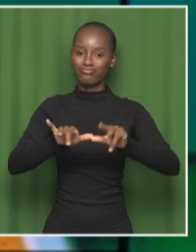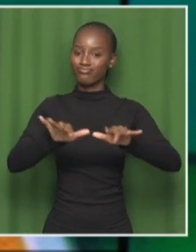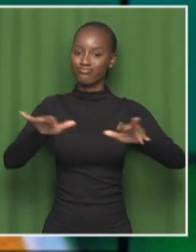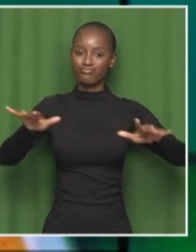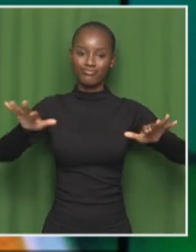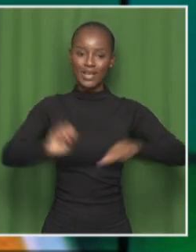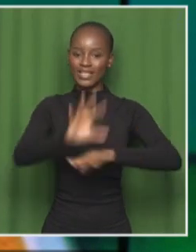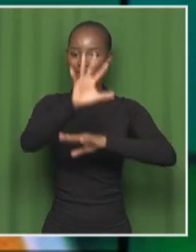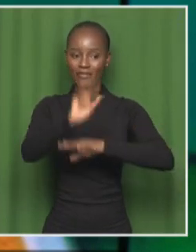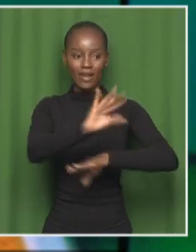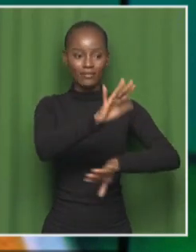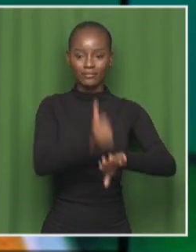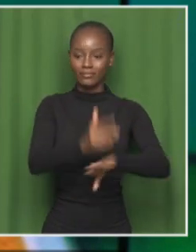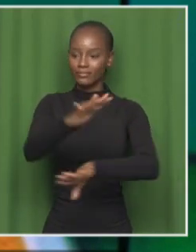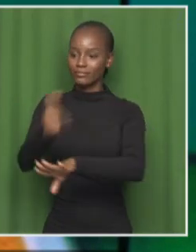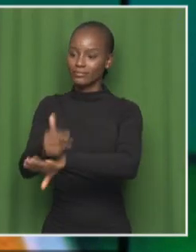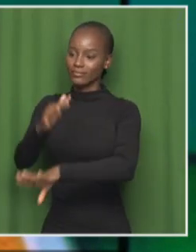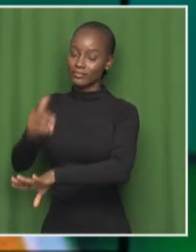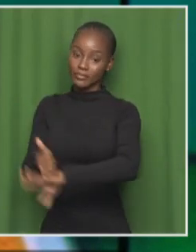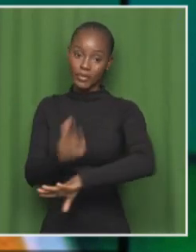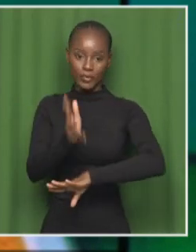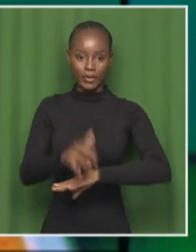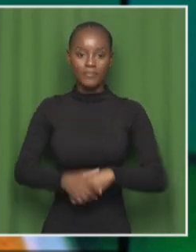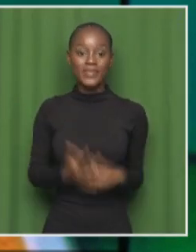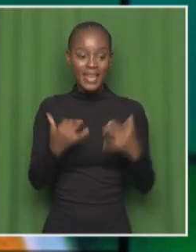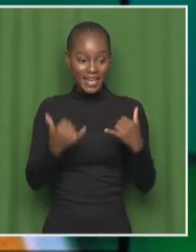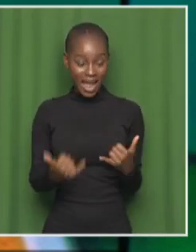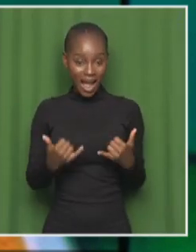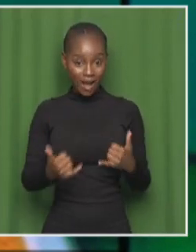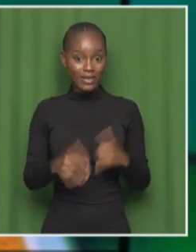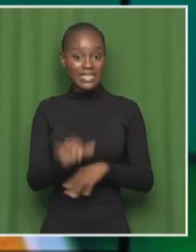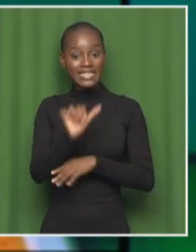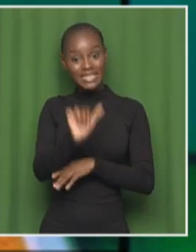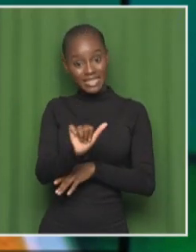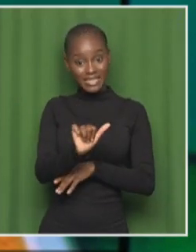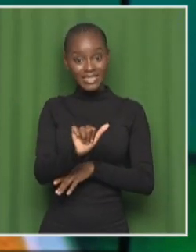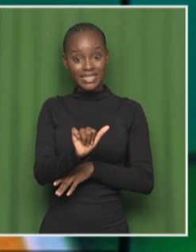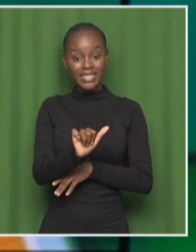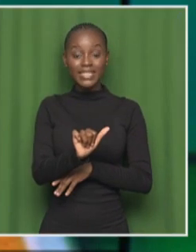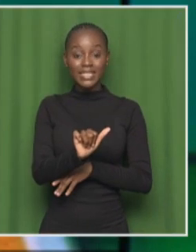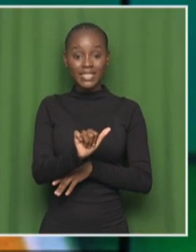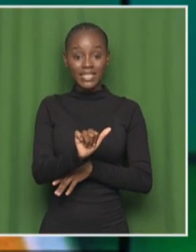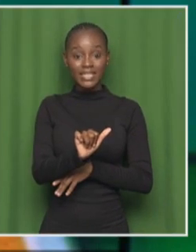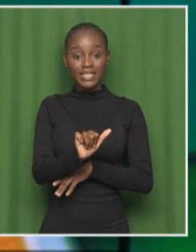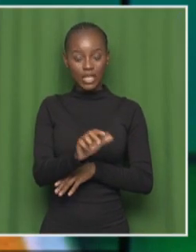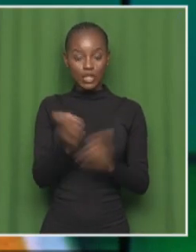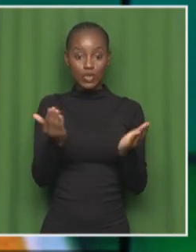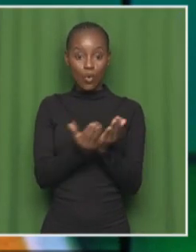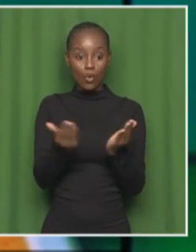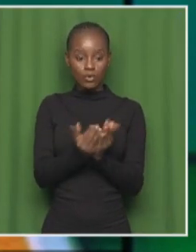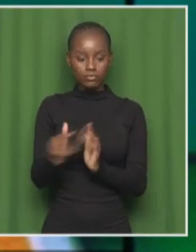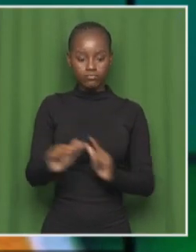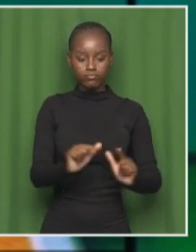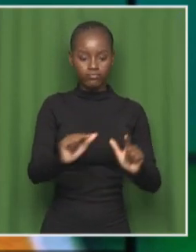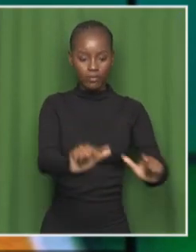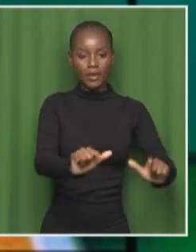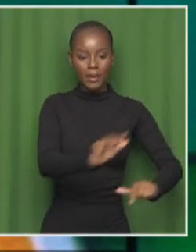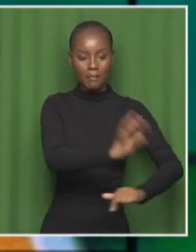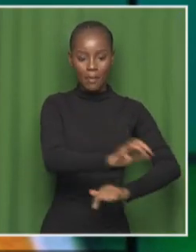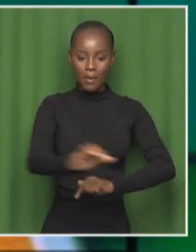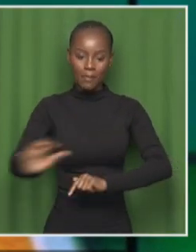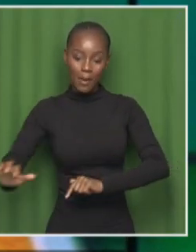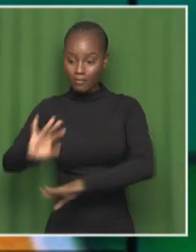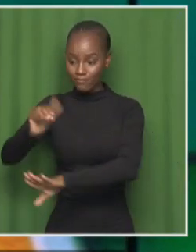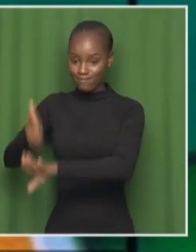Africa. Presently, we have 6 schools in Limpopo. They have 2 clubs in the 2 schools. The other